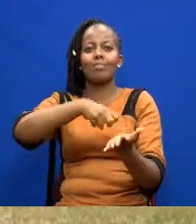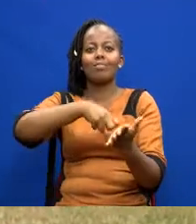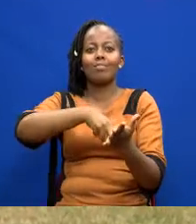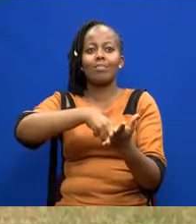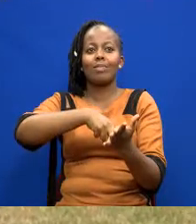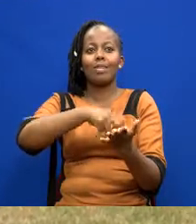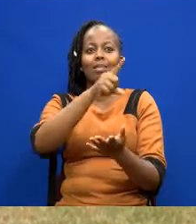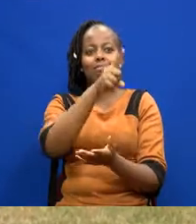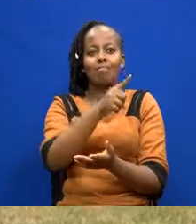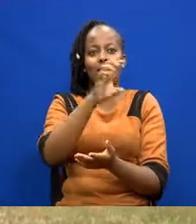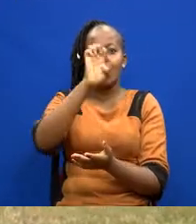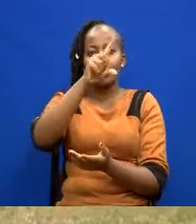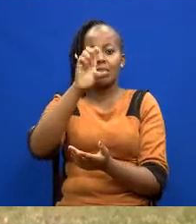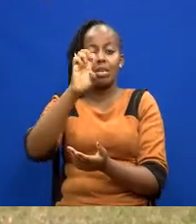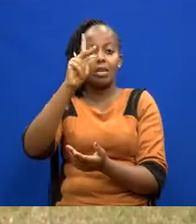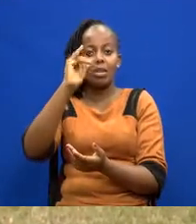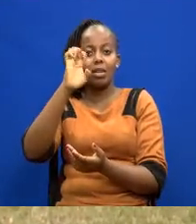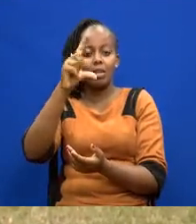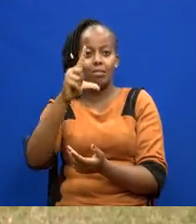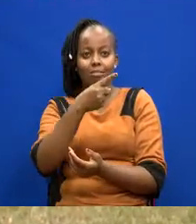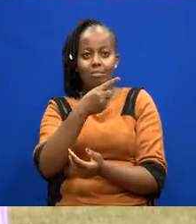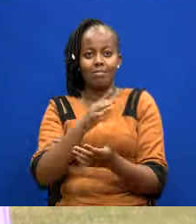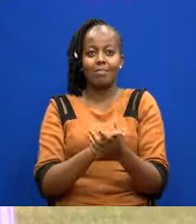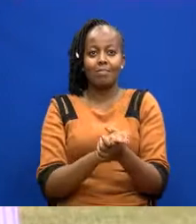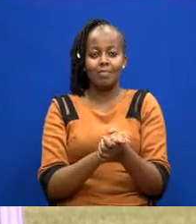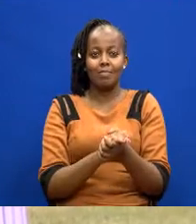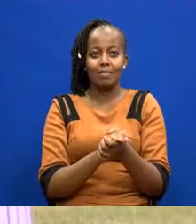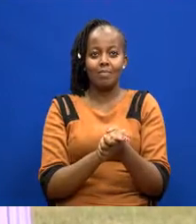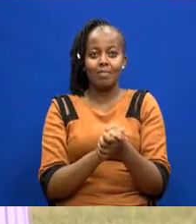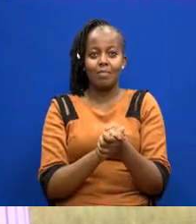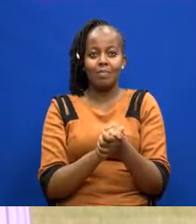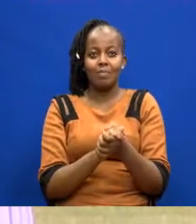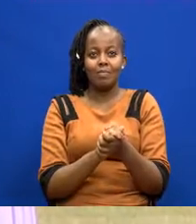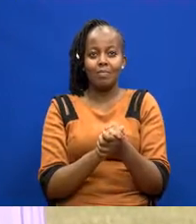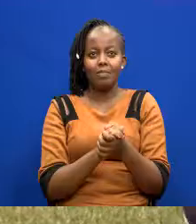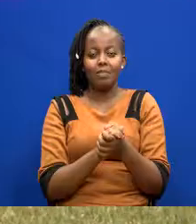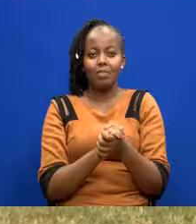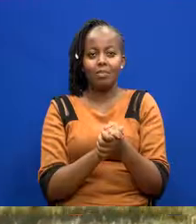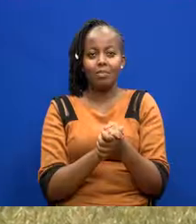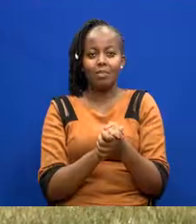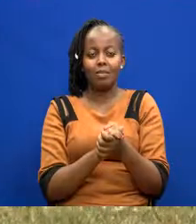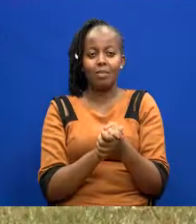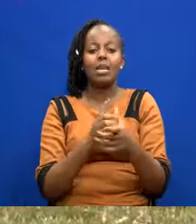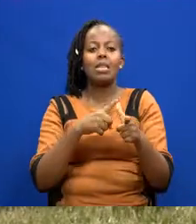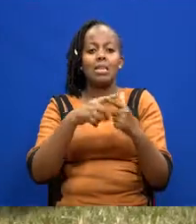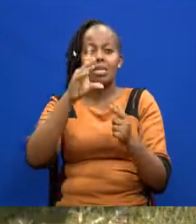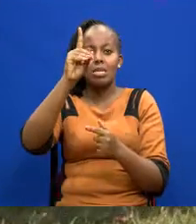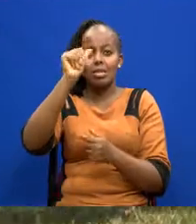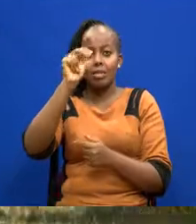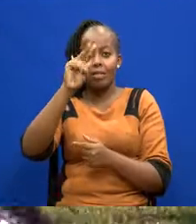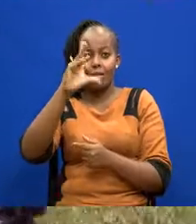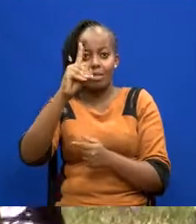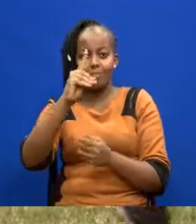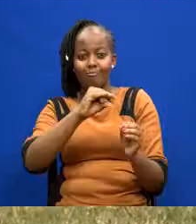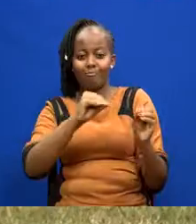go on their knee. That will be Ezekiel. On the other side. Okay, and David coming on